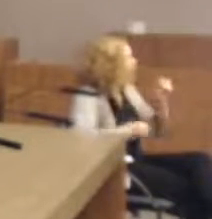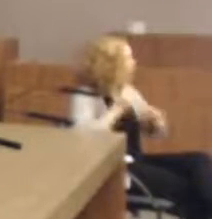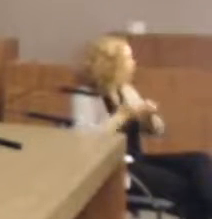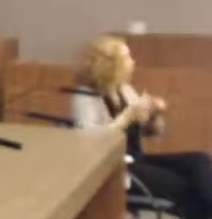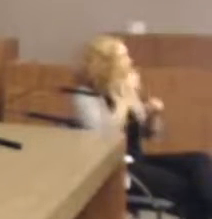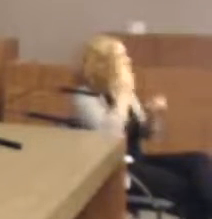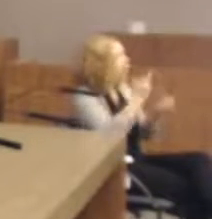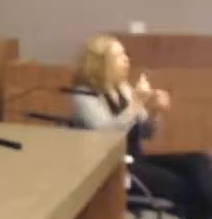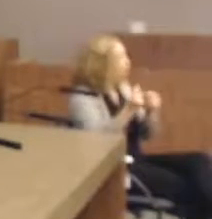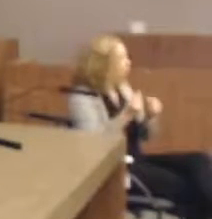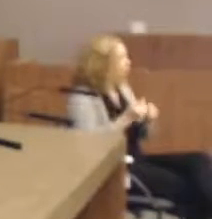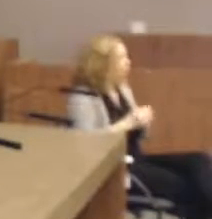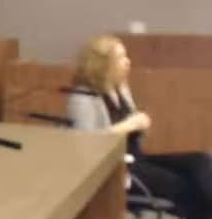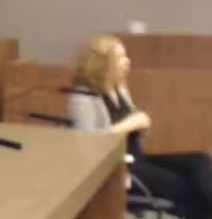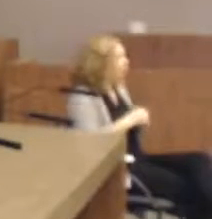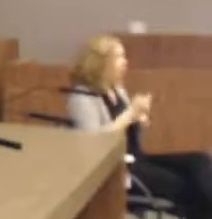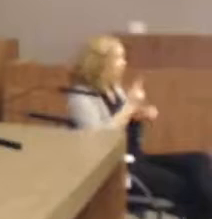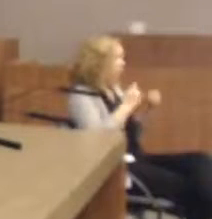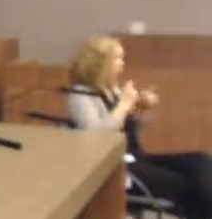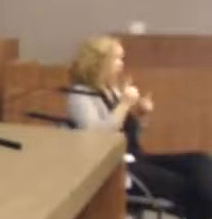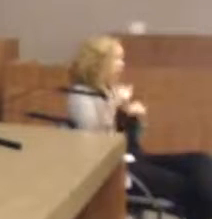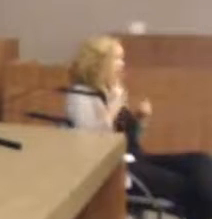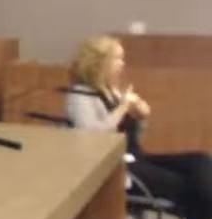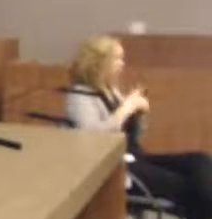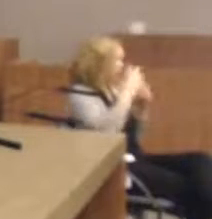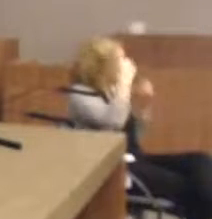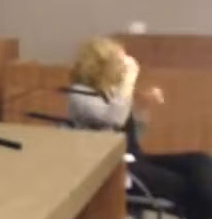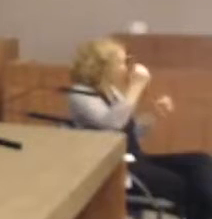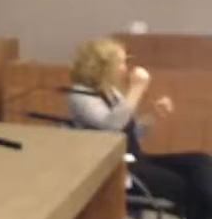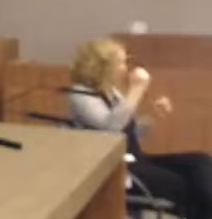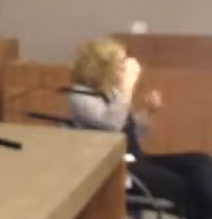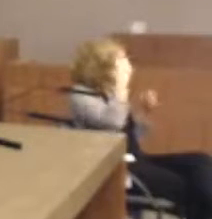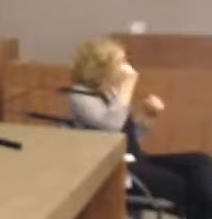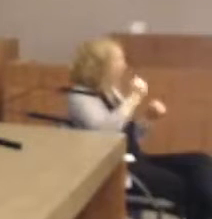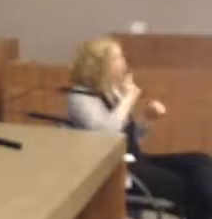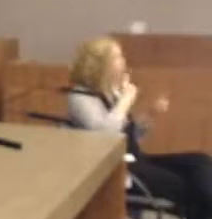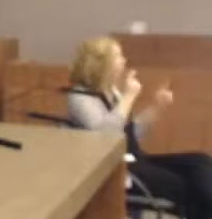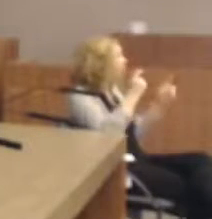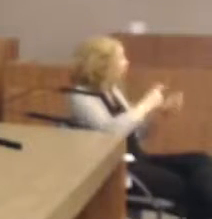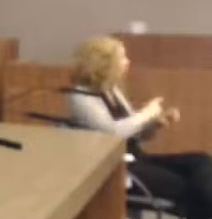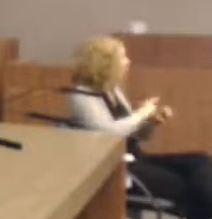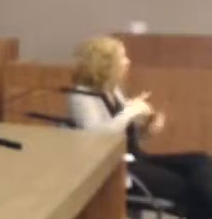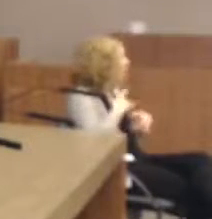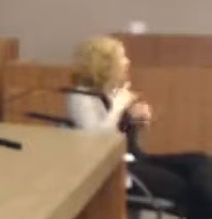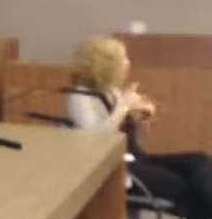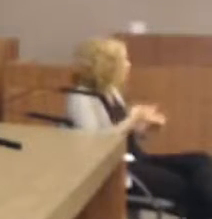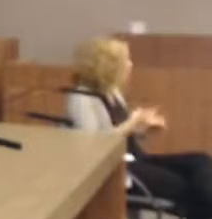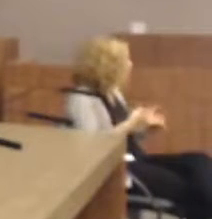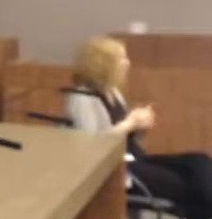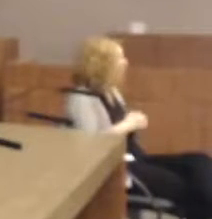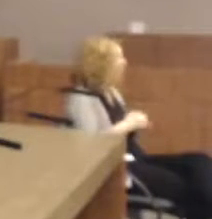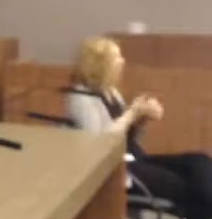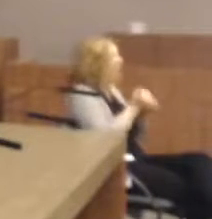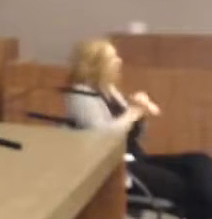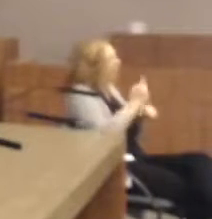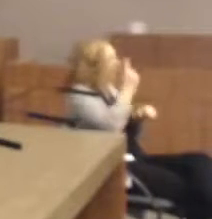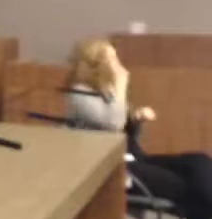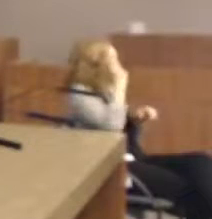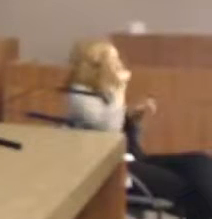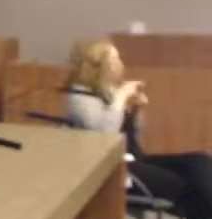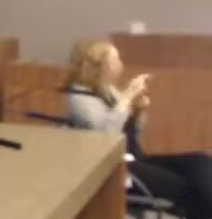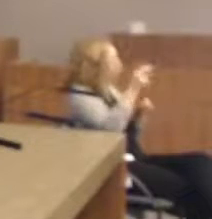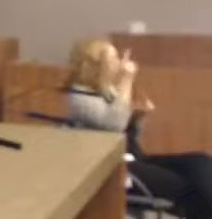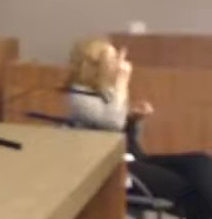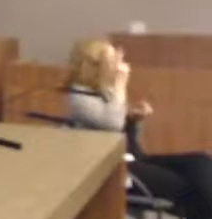Any other questions so far about memory? Memory is really complicated, but it's an interesting process that happens for us. And it makes sense when you realize